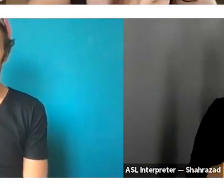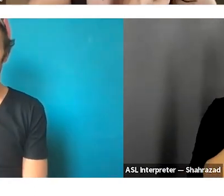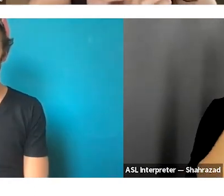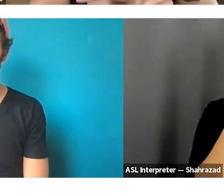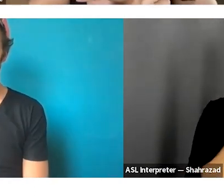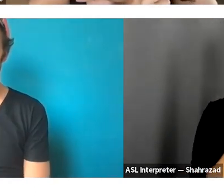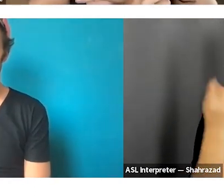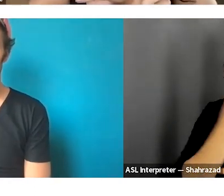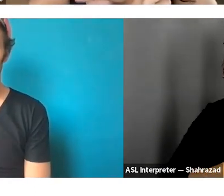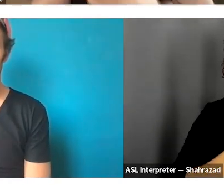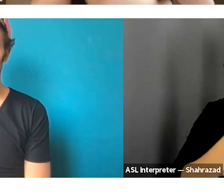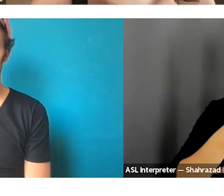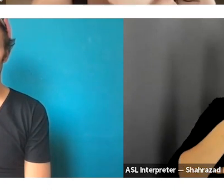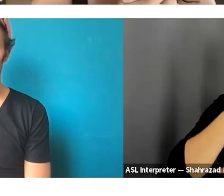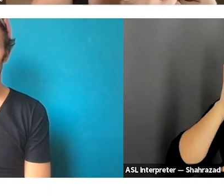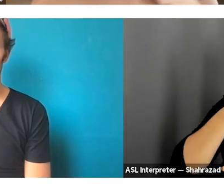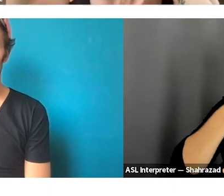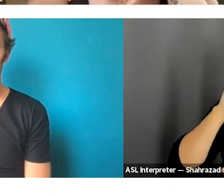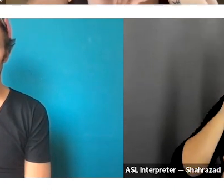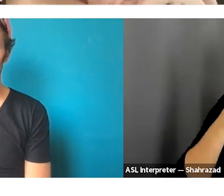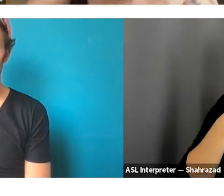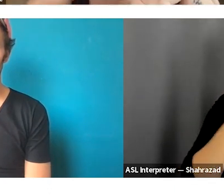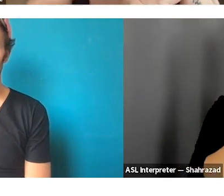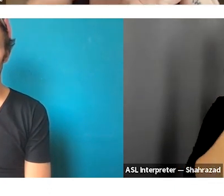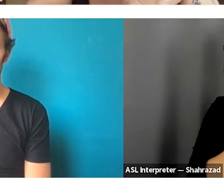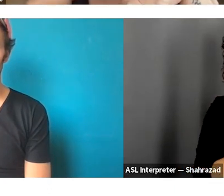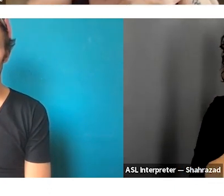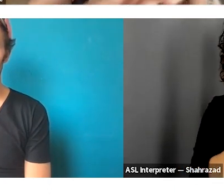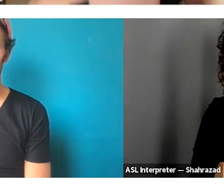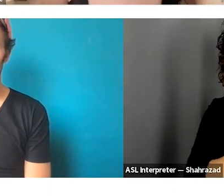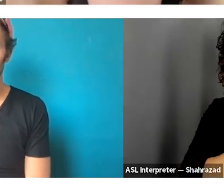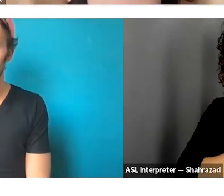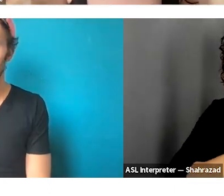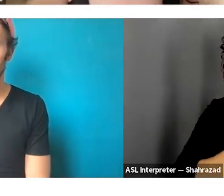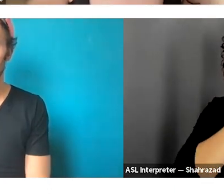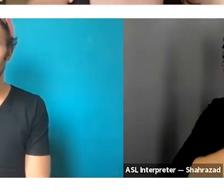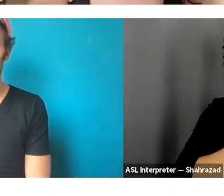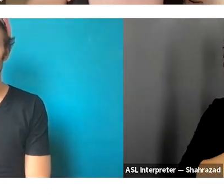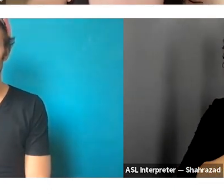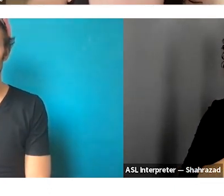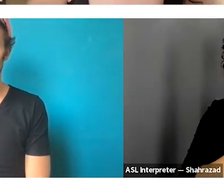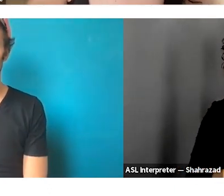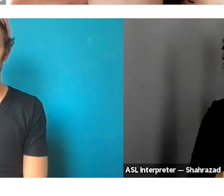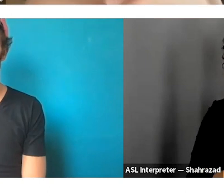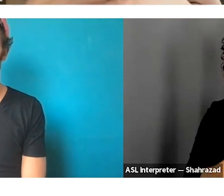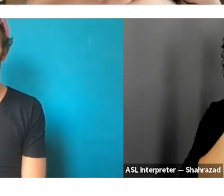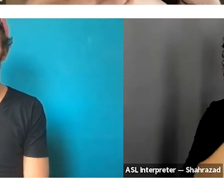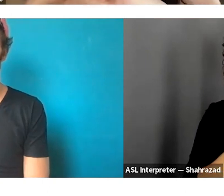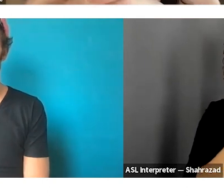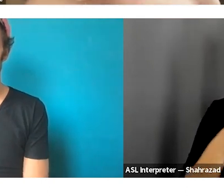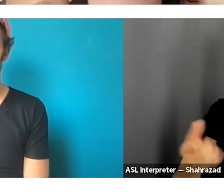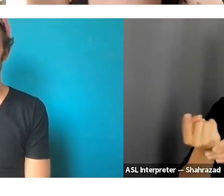were working on our dye kit together, because we're launching something next week, you guys should pay attention to it when it